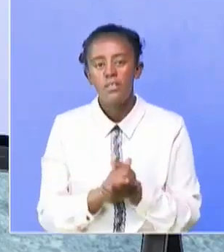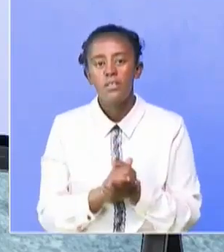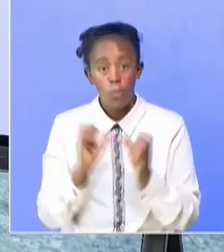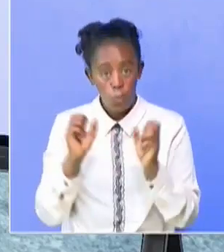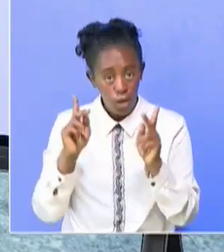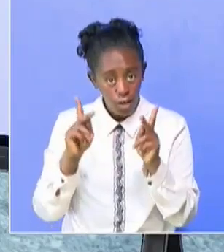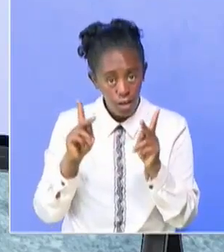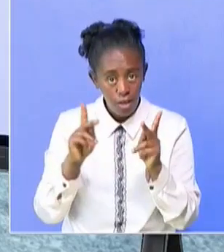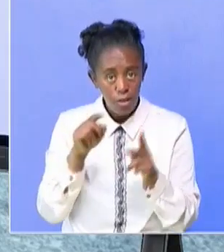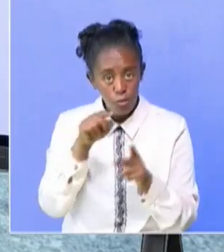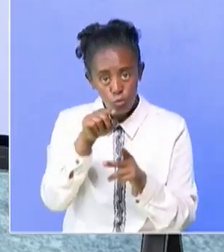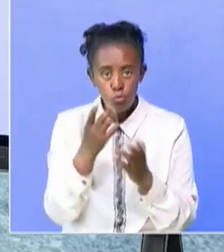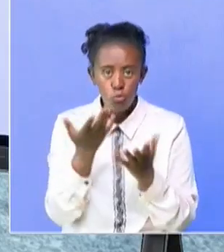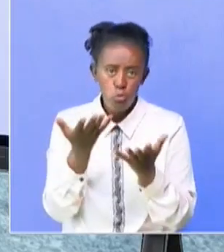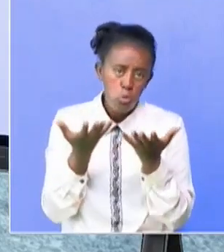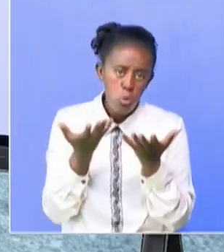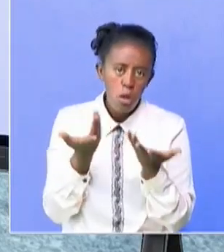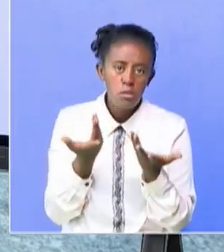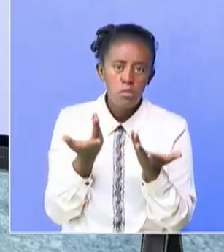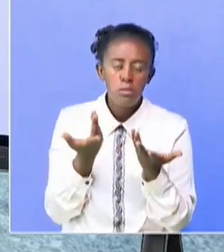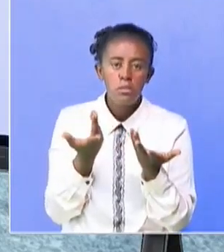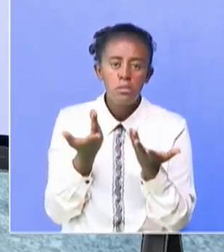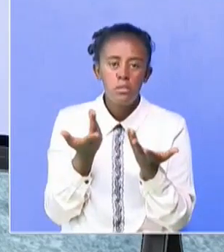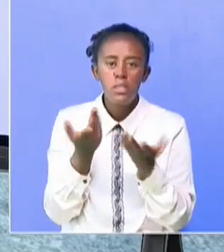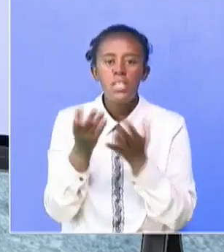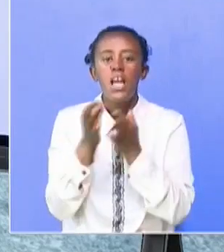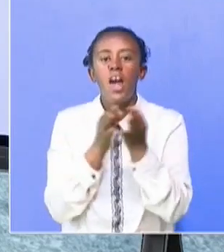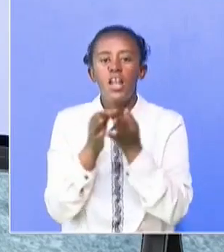Okay, if you like to declaration,